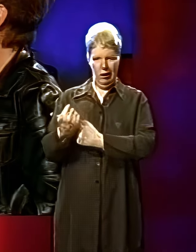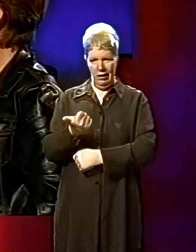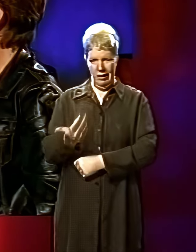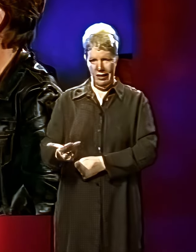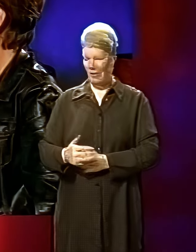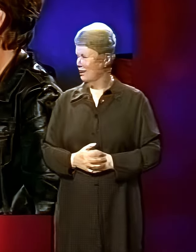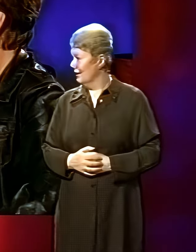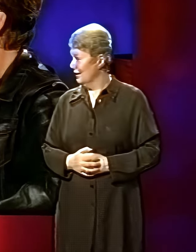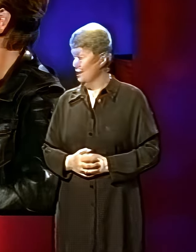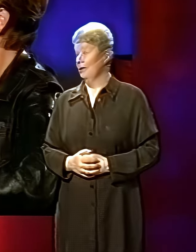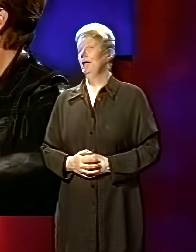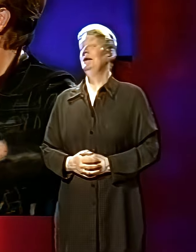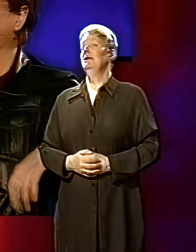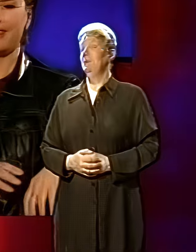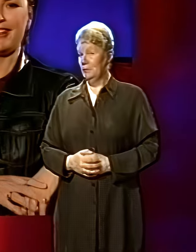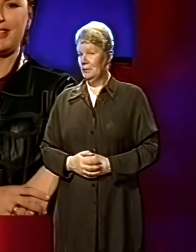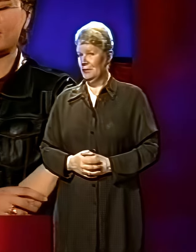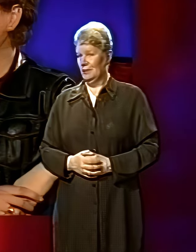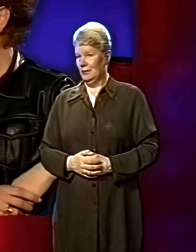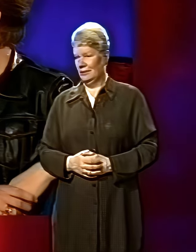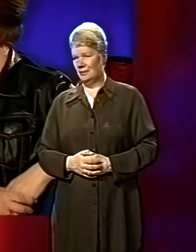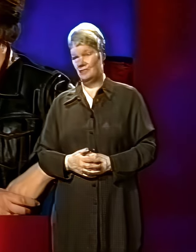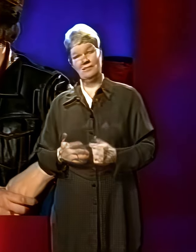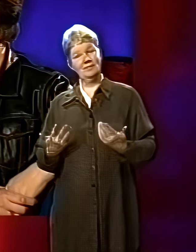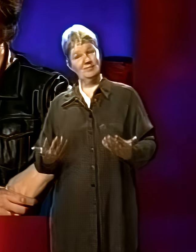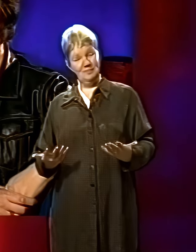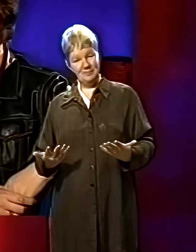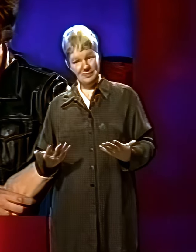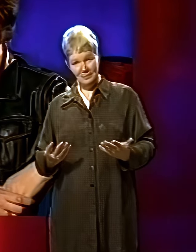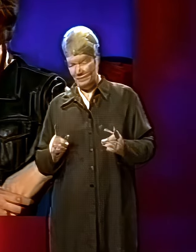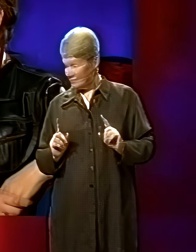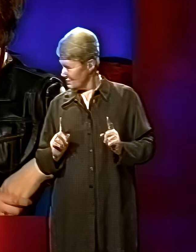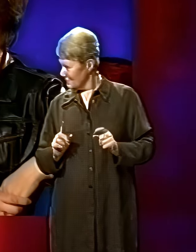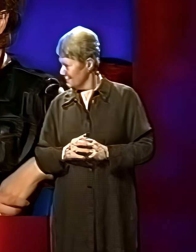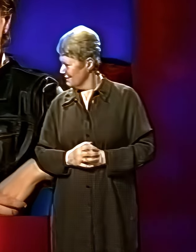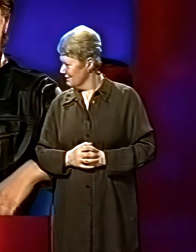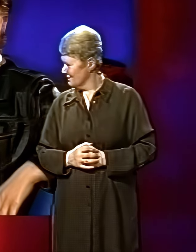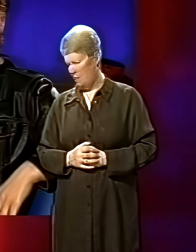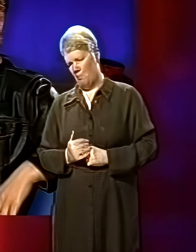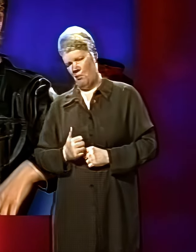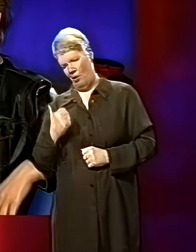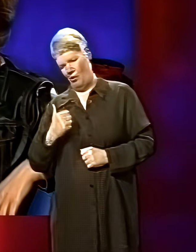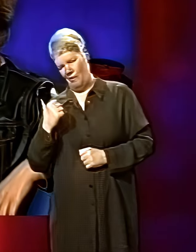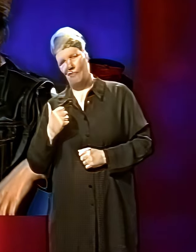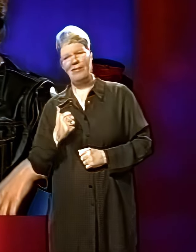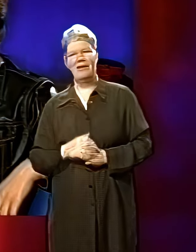Yeah, handles... Water closet music. Does it send you around the U-bend? Log off. Now,